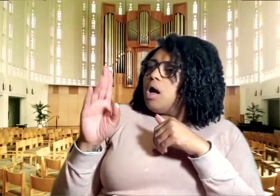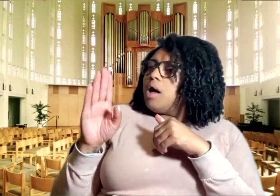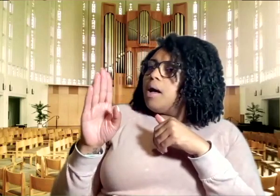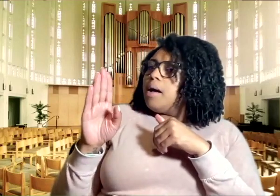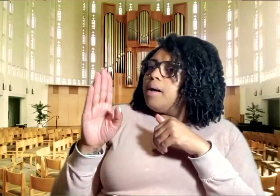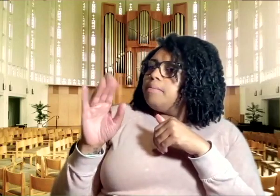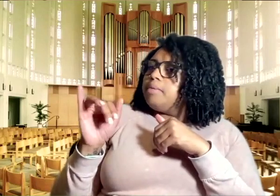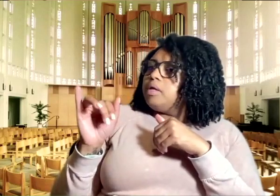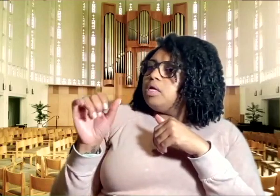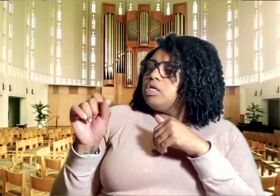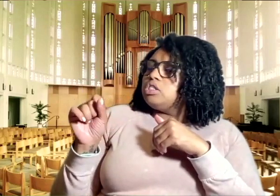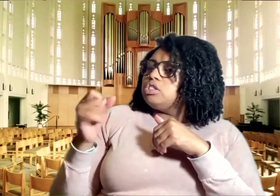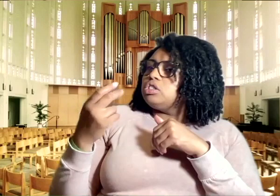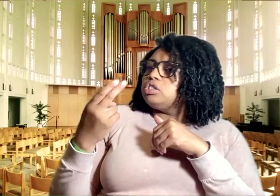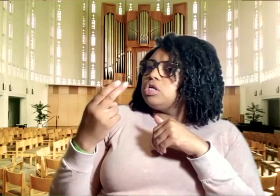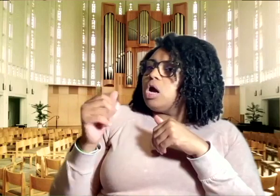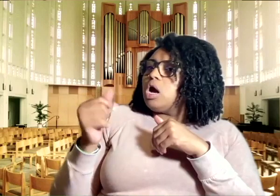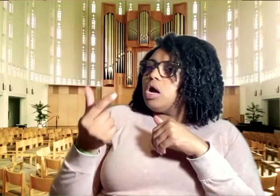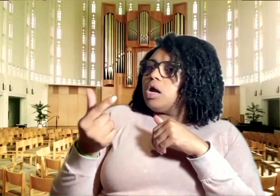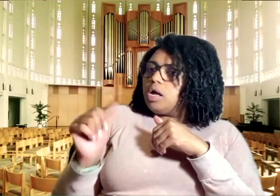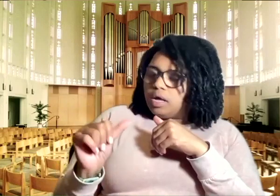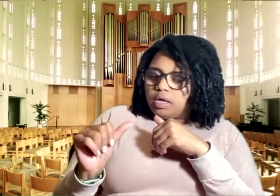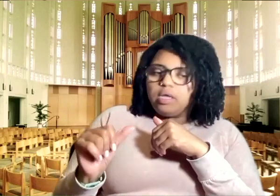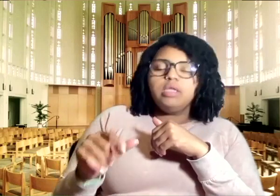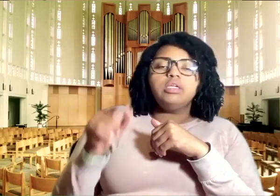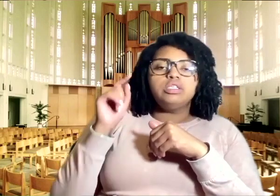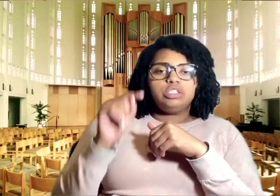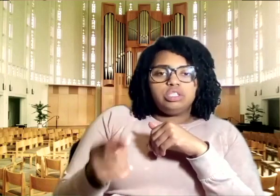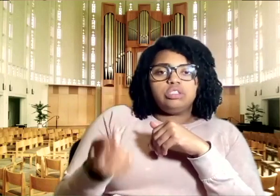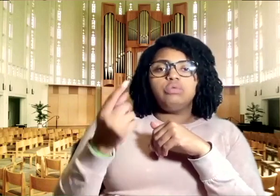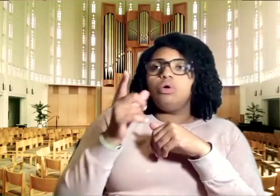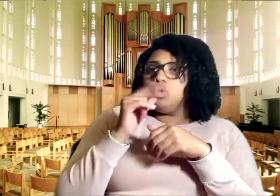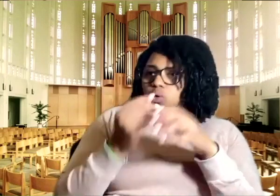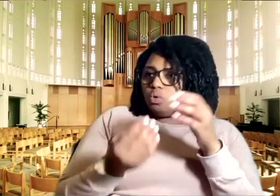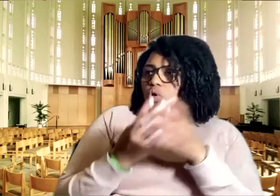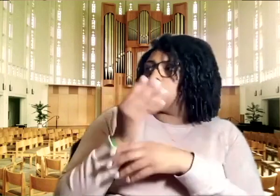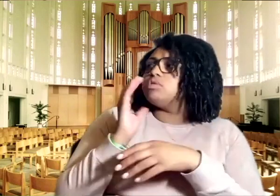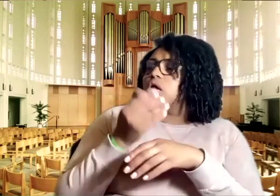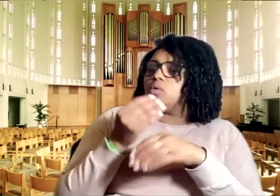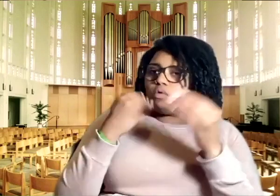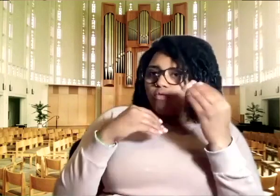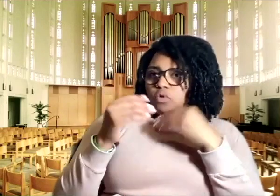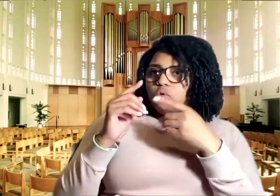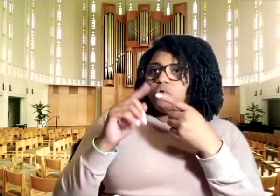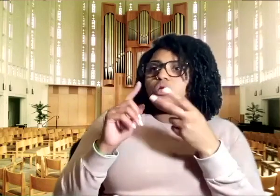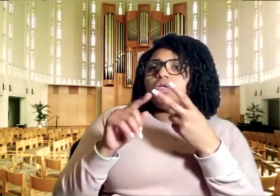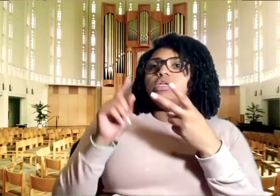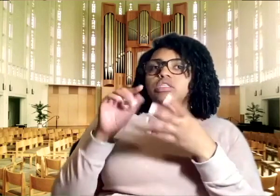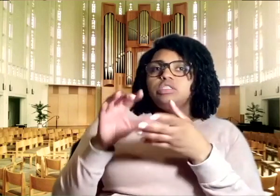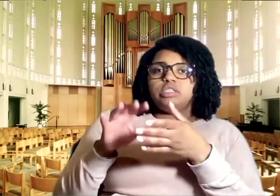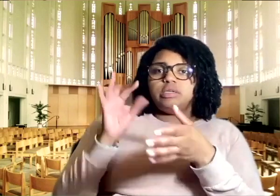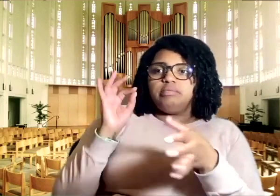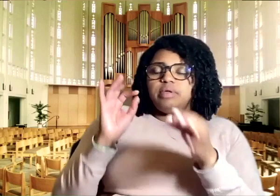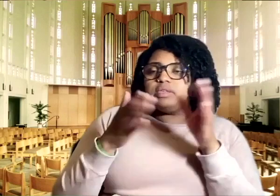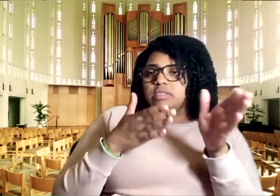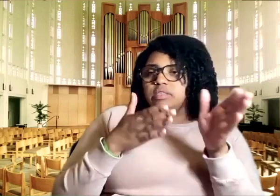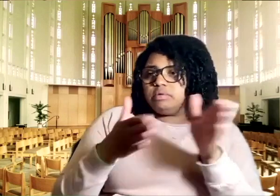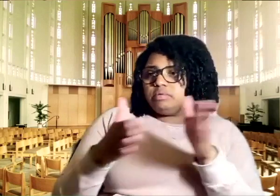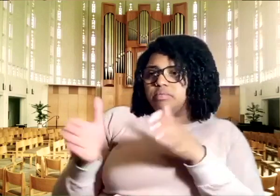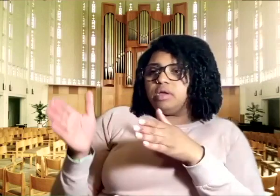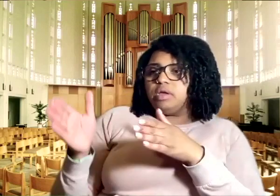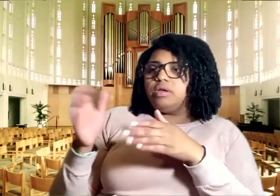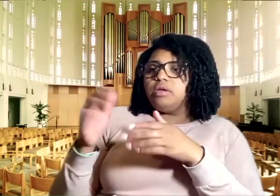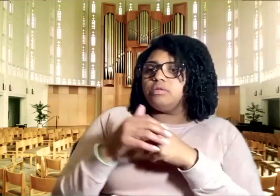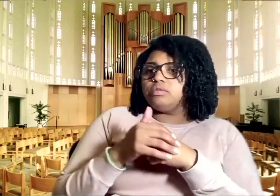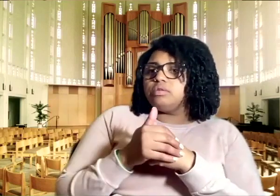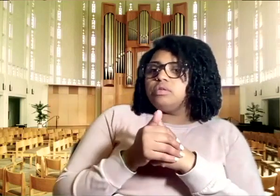Abishag, she's the one who grows our food. She's the one who picks and prepares it. She represents